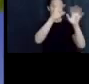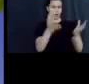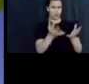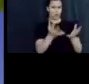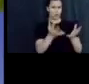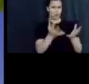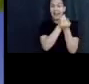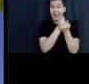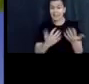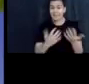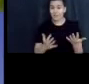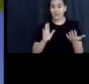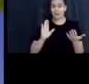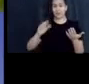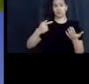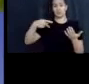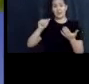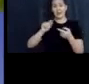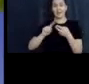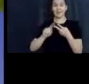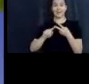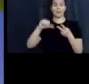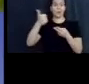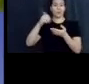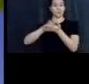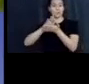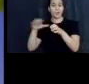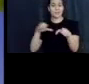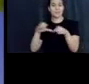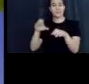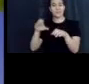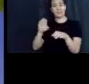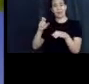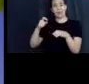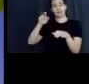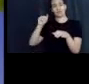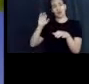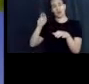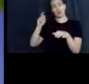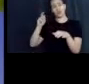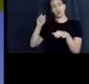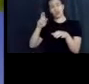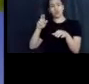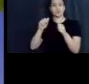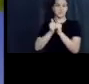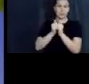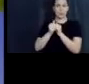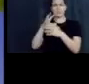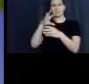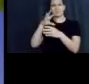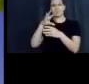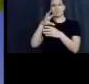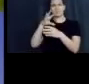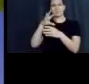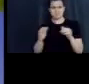your GPA, and stuff like that. If you have more than 18 hours of that college credit, like I was talking